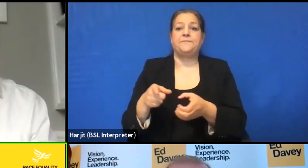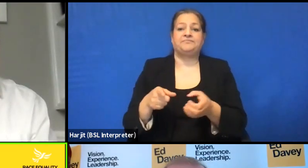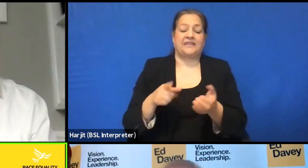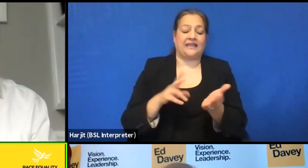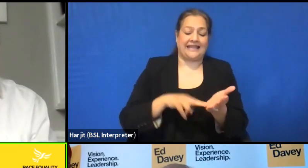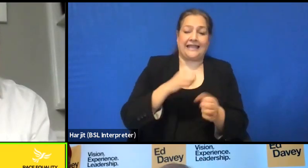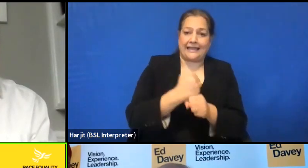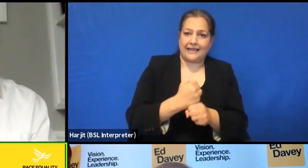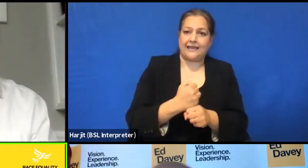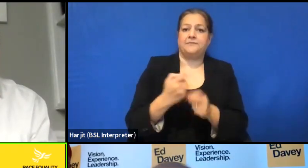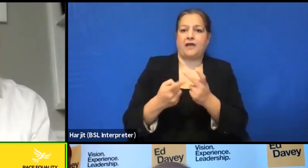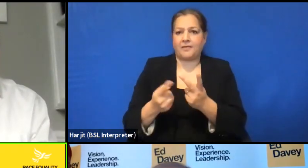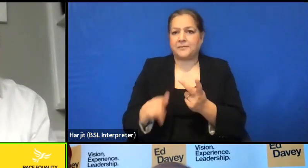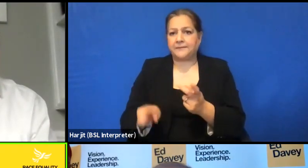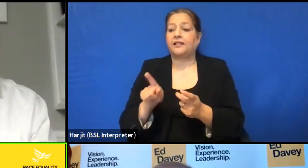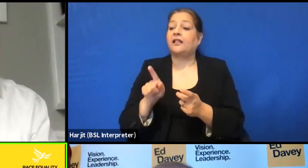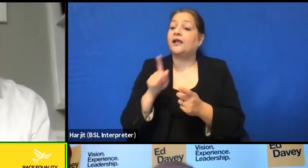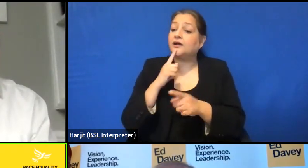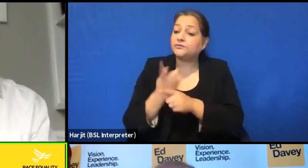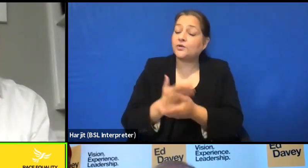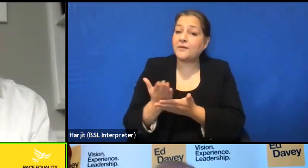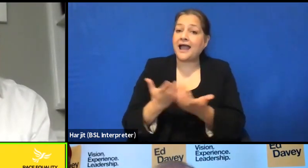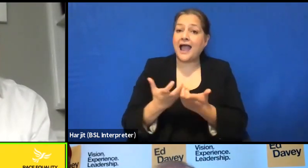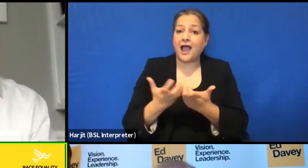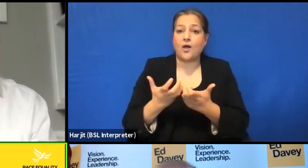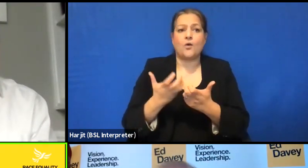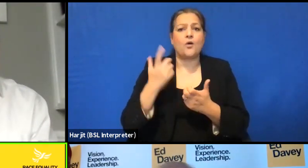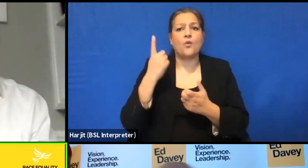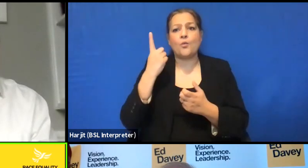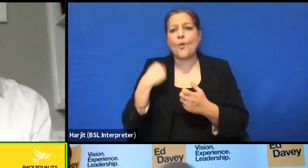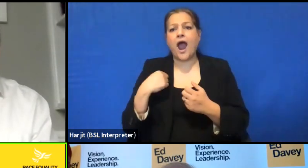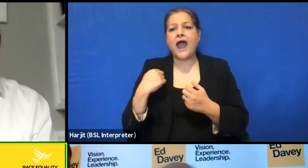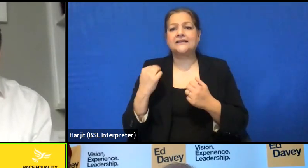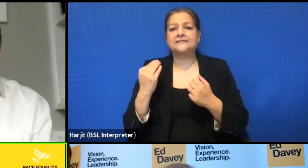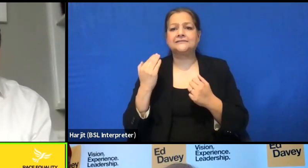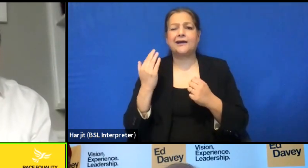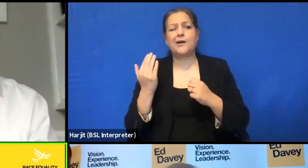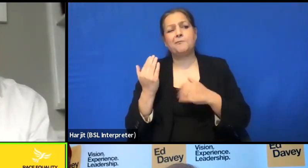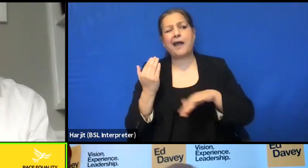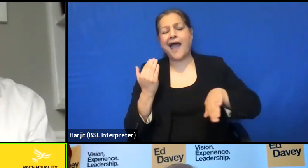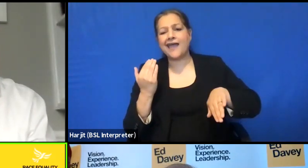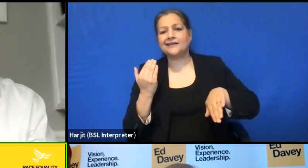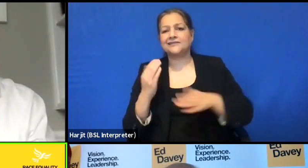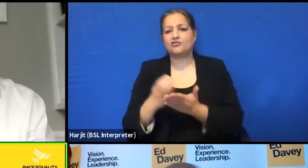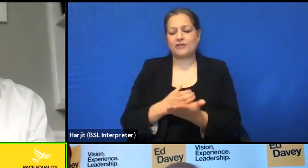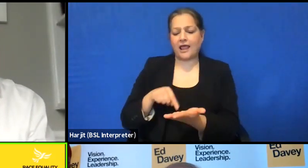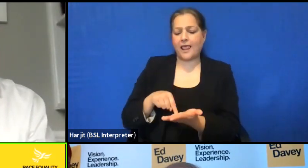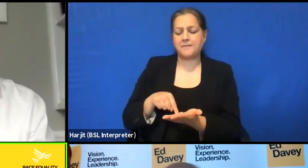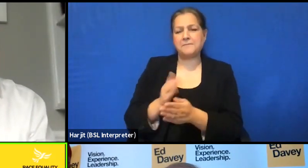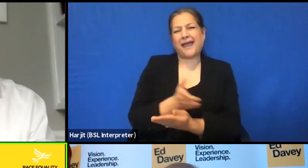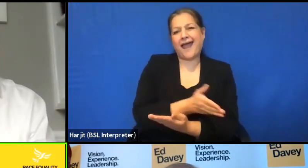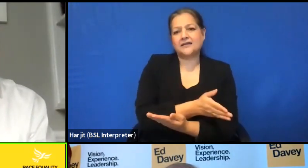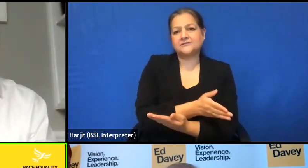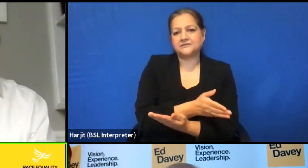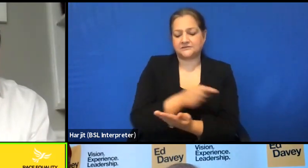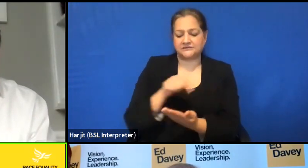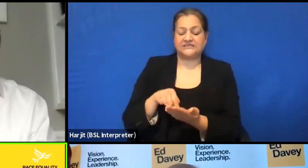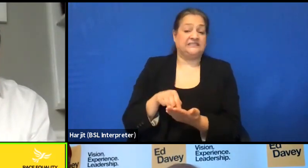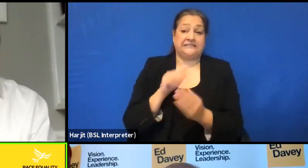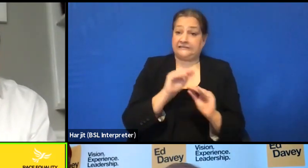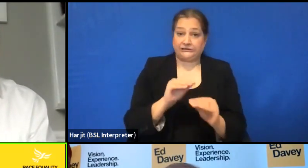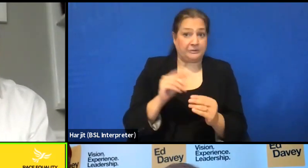of challenging the bias, the white bias in our curriculum, whether that be teachings about slavery,